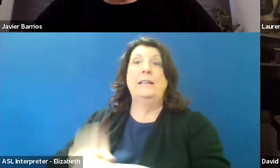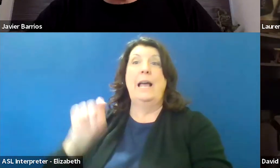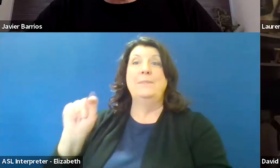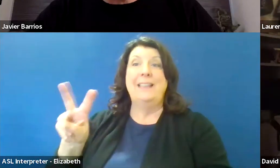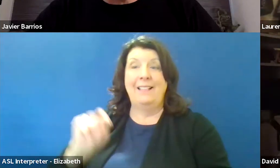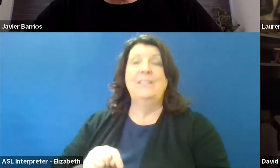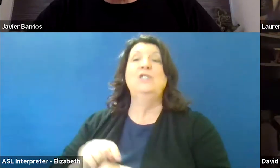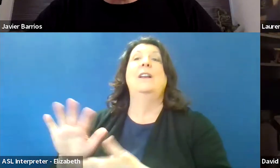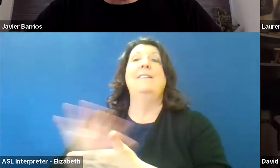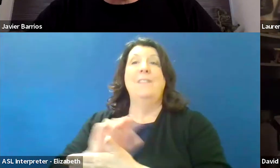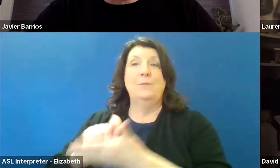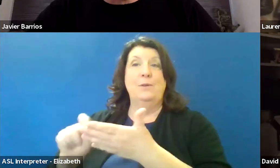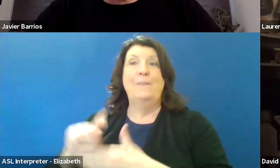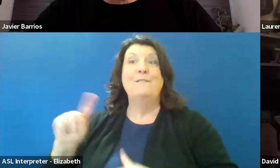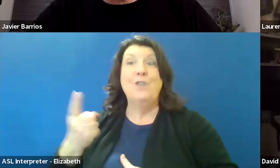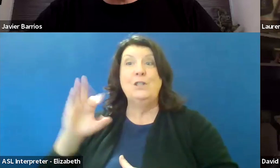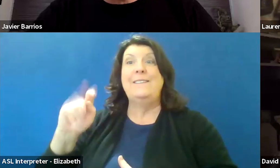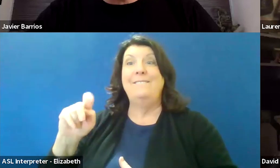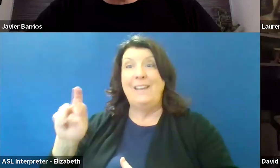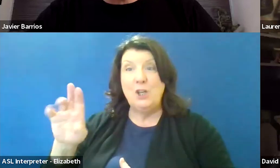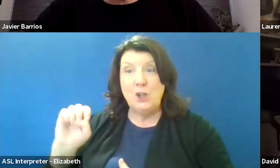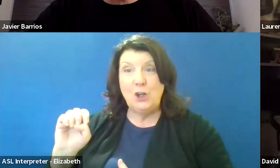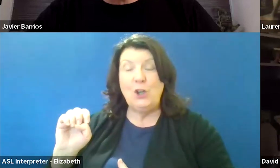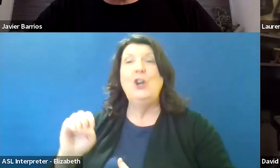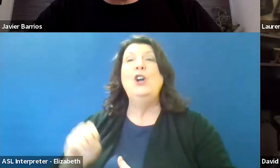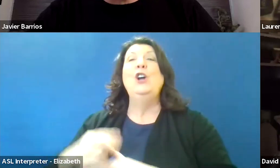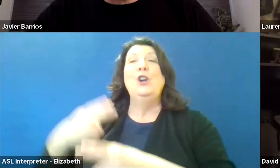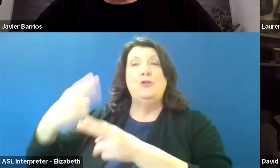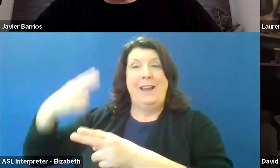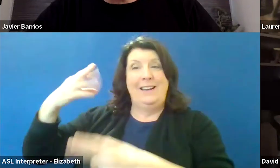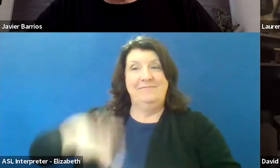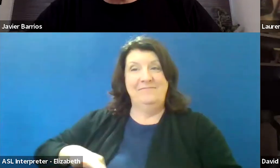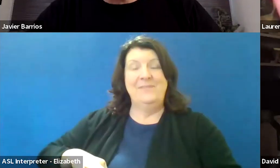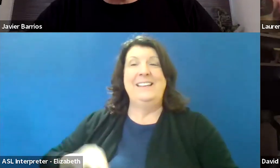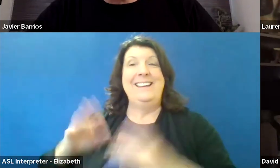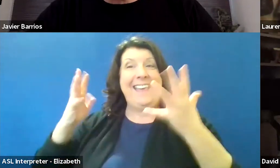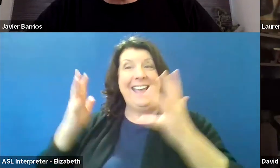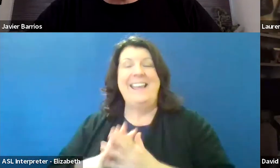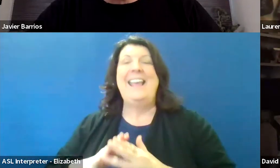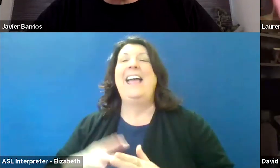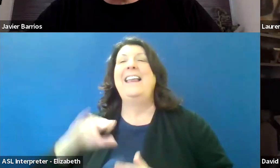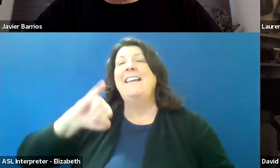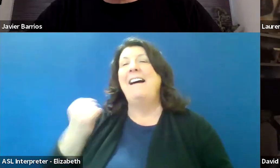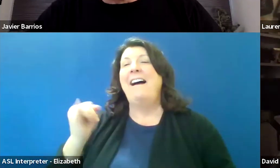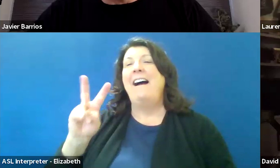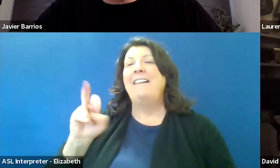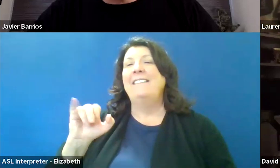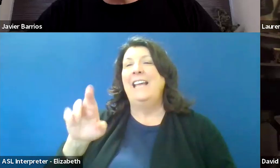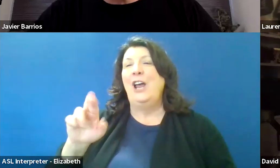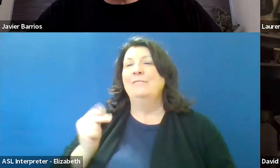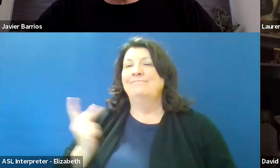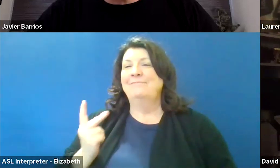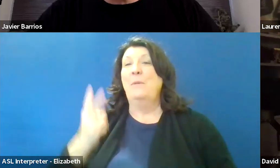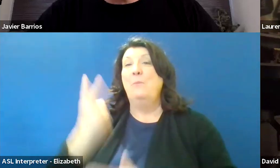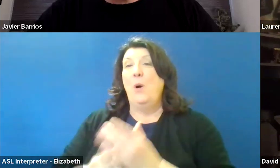first feature credit. Yay! Hey. And we're both, Javier and I are both obsessed with this movie. And hopefully